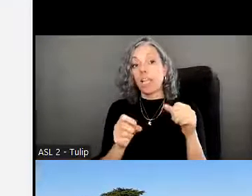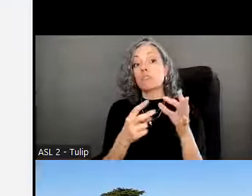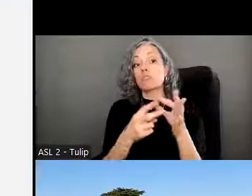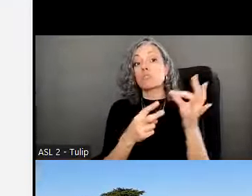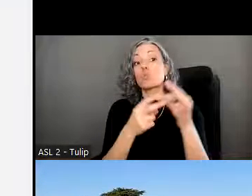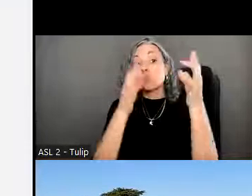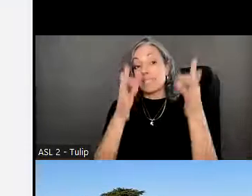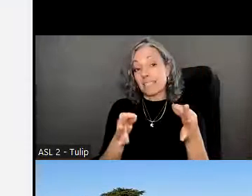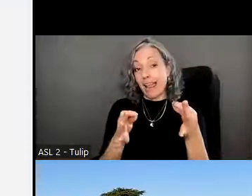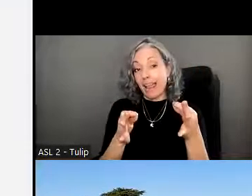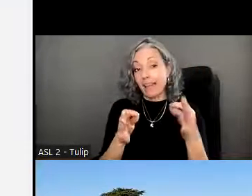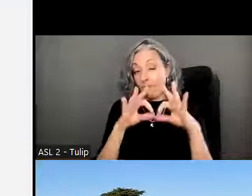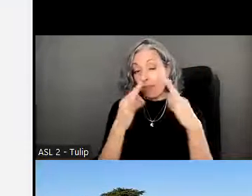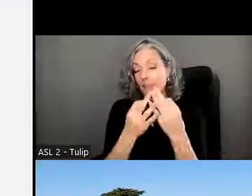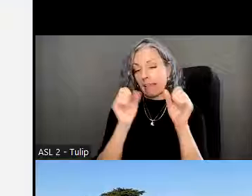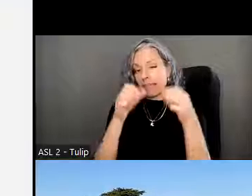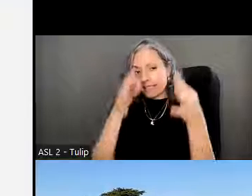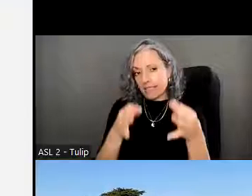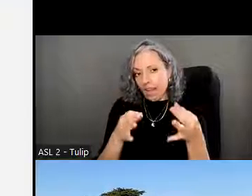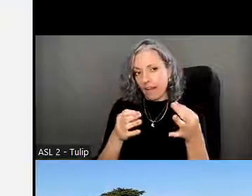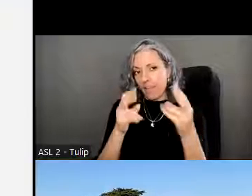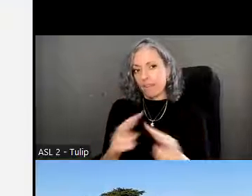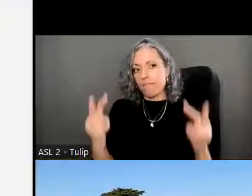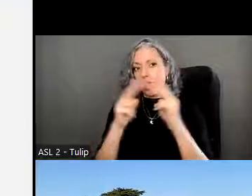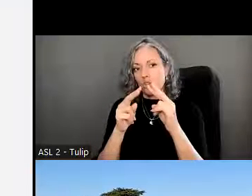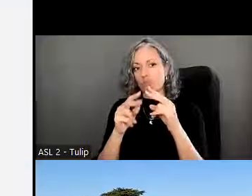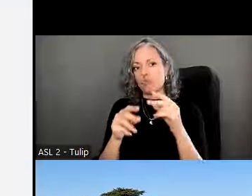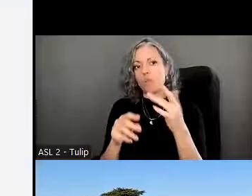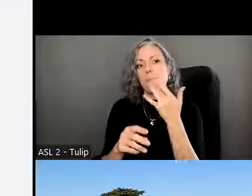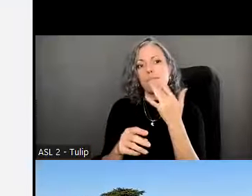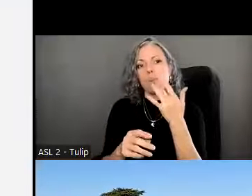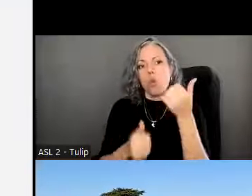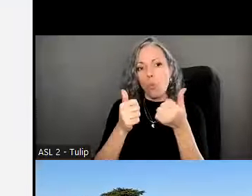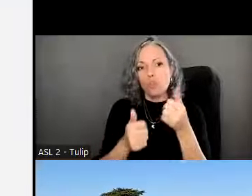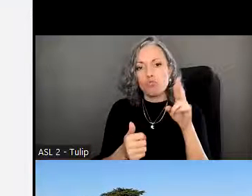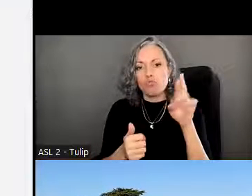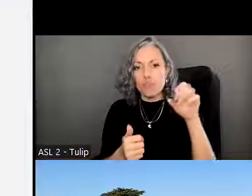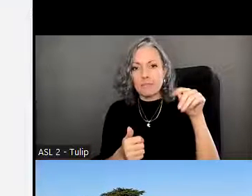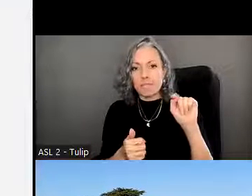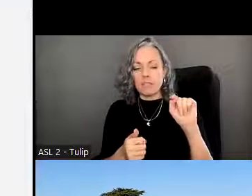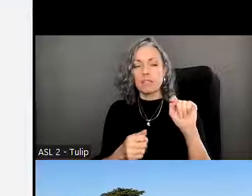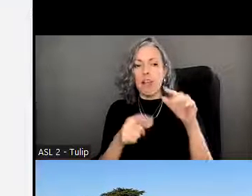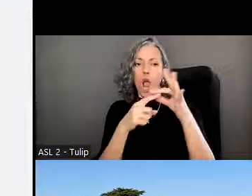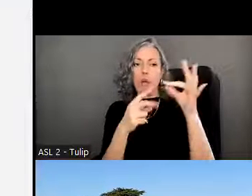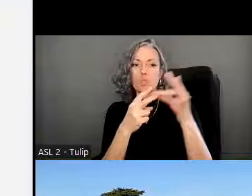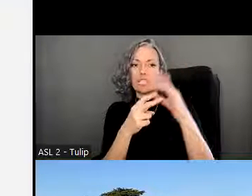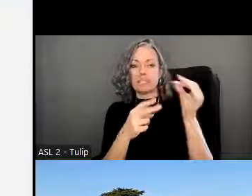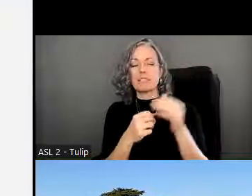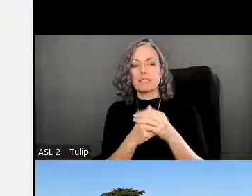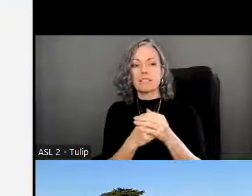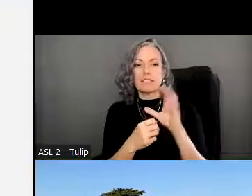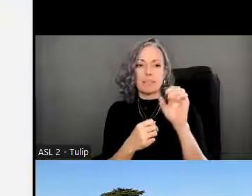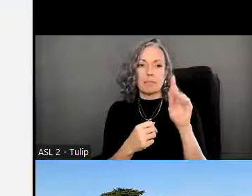can choose the values and preferences for receiving respite options. Many different